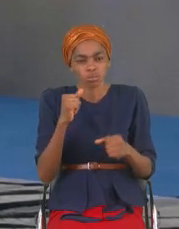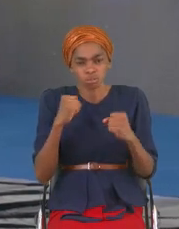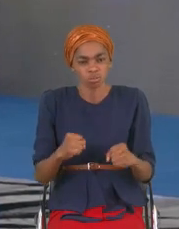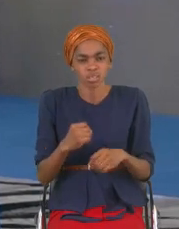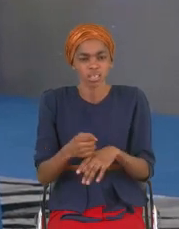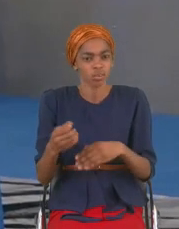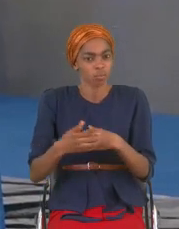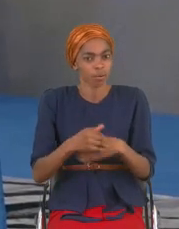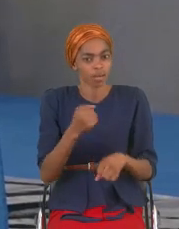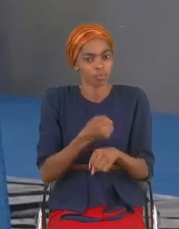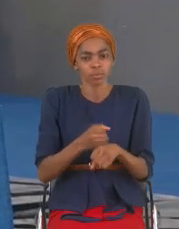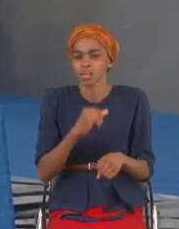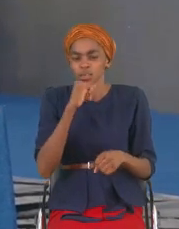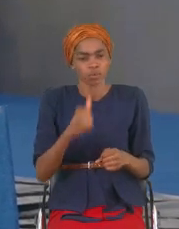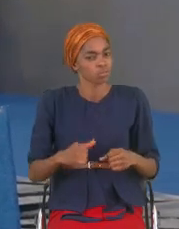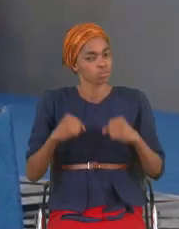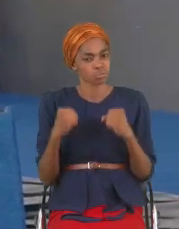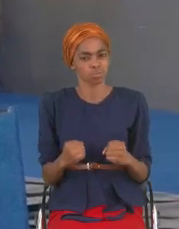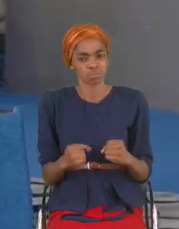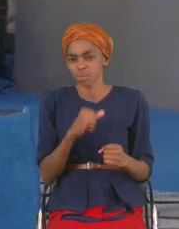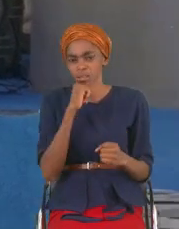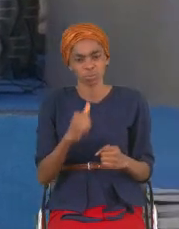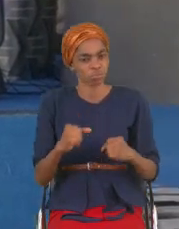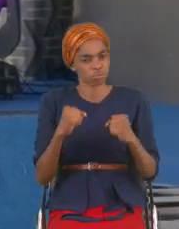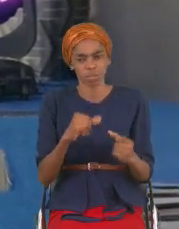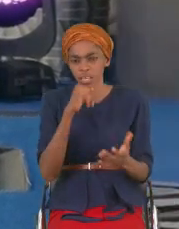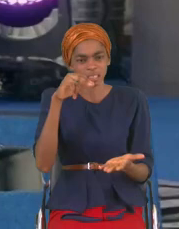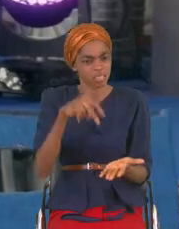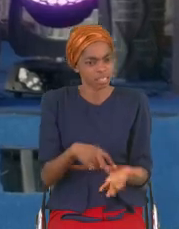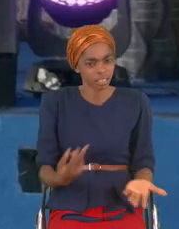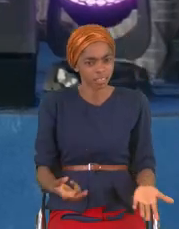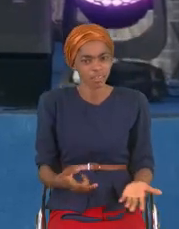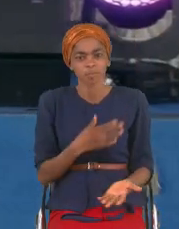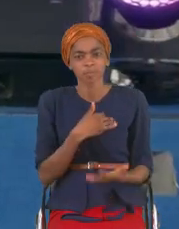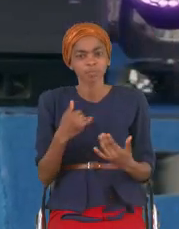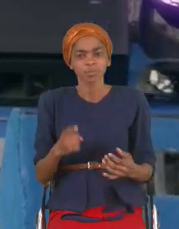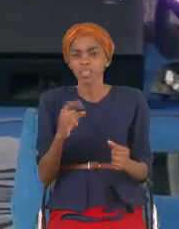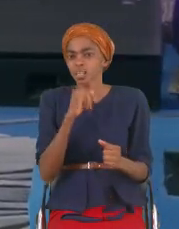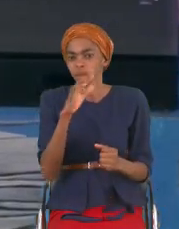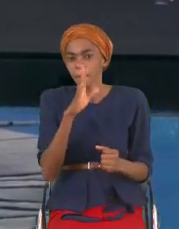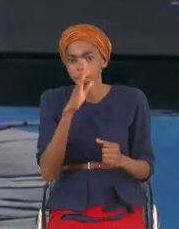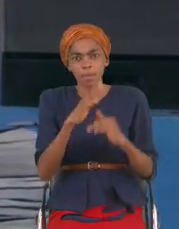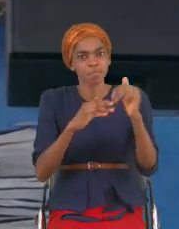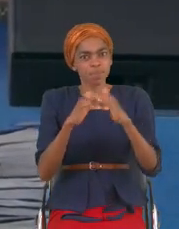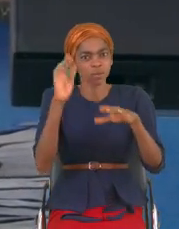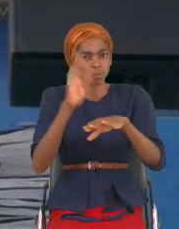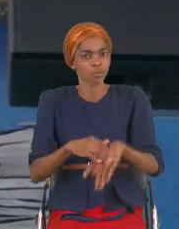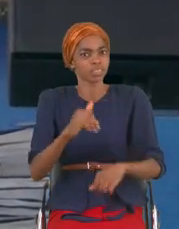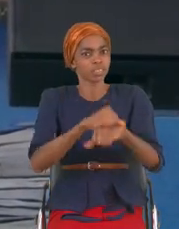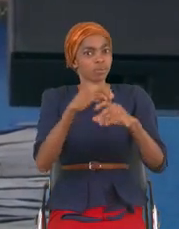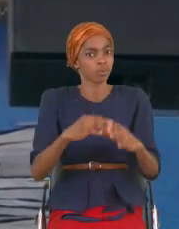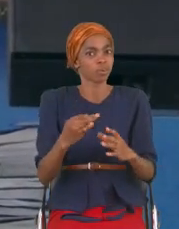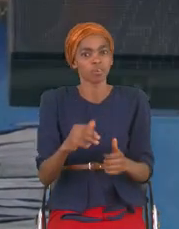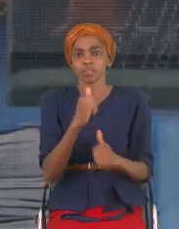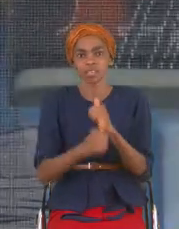be steadfast, you cannot be solid, and you cannot be built upon the rock of ages, you